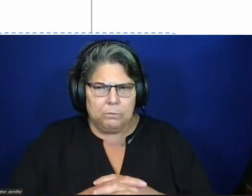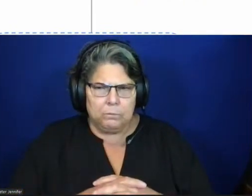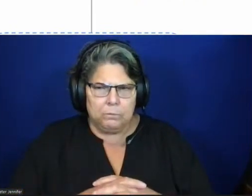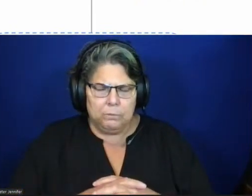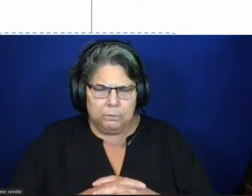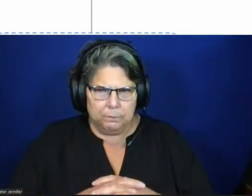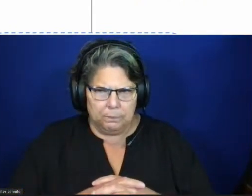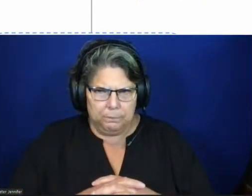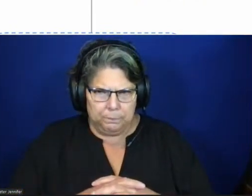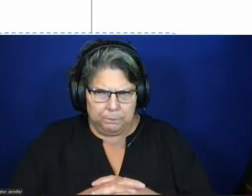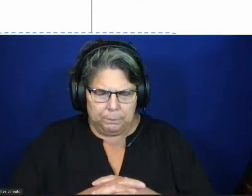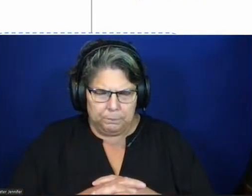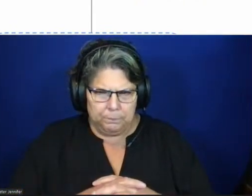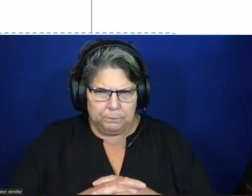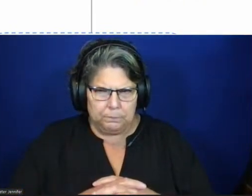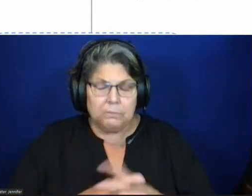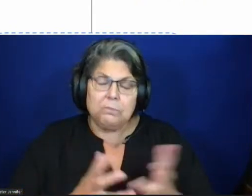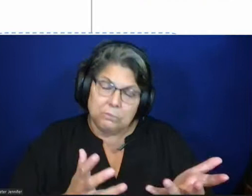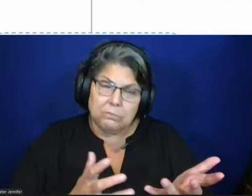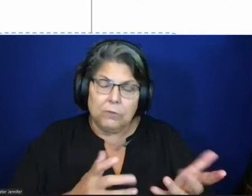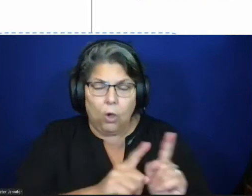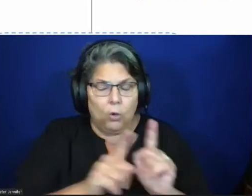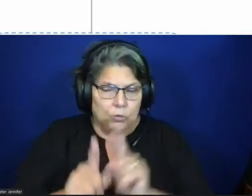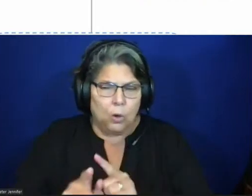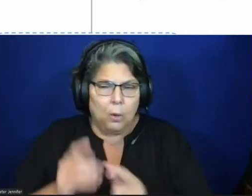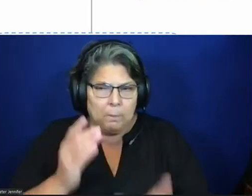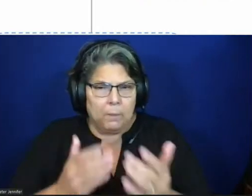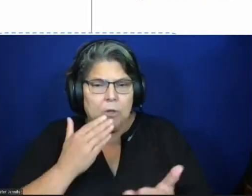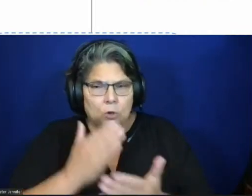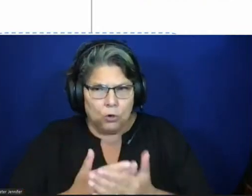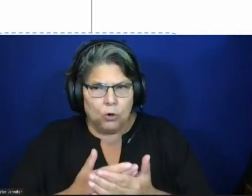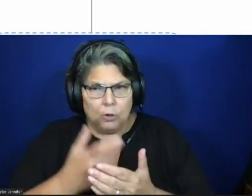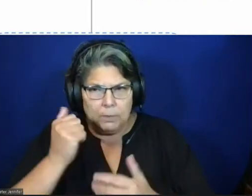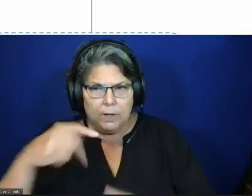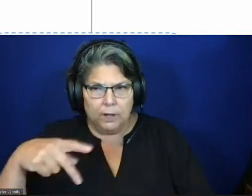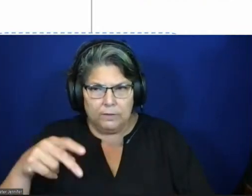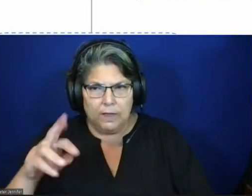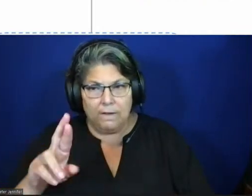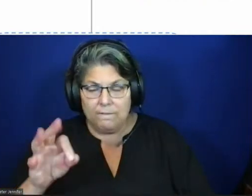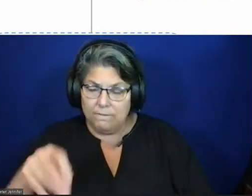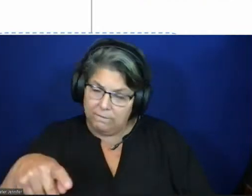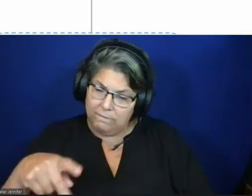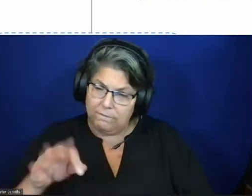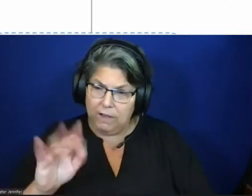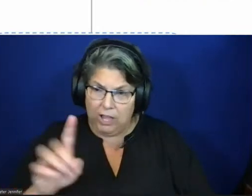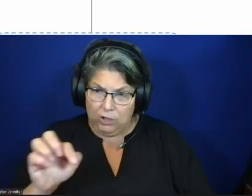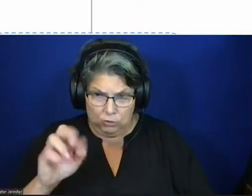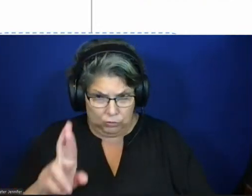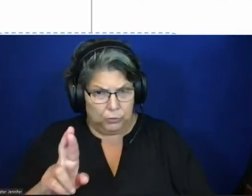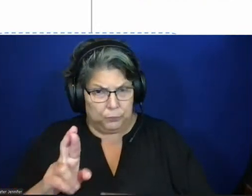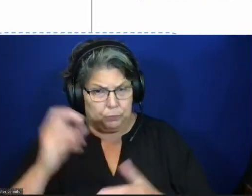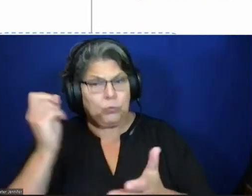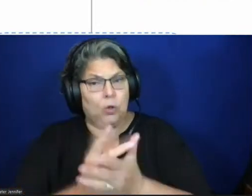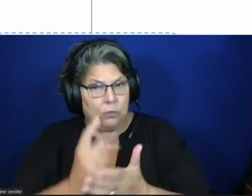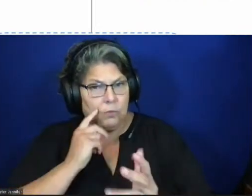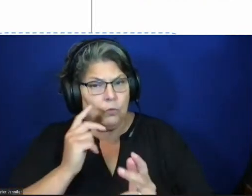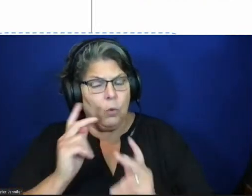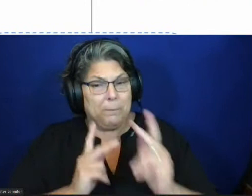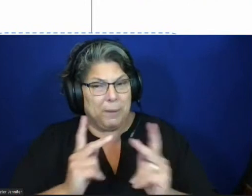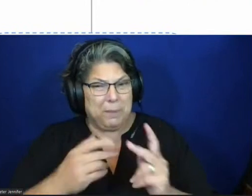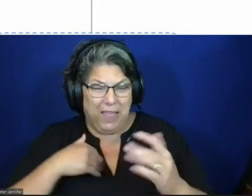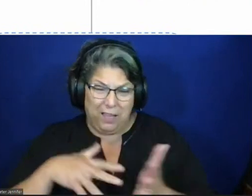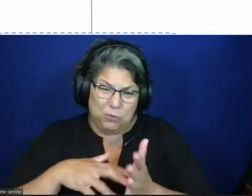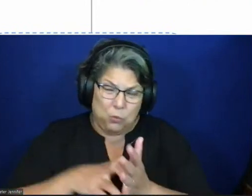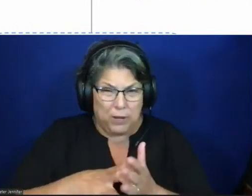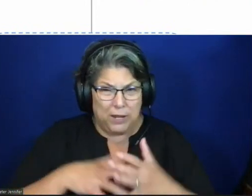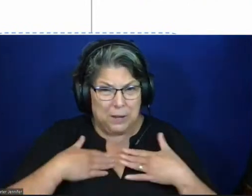And it also may have helped to have them authorized for 3rd doses for people who are immune compromised, such as